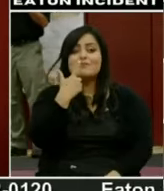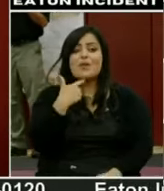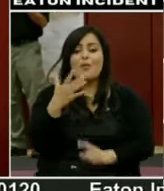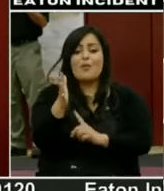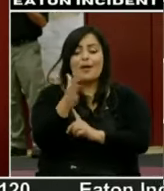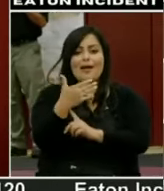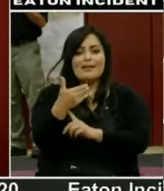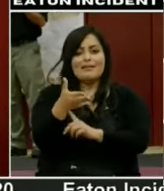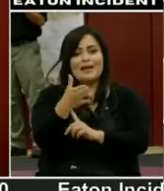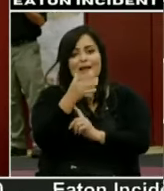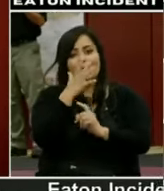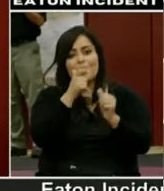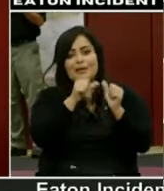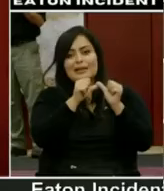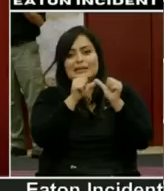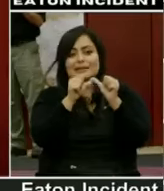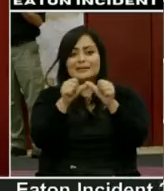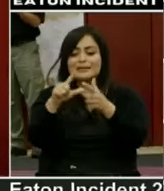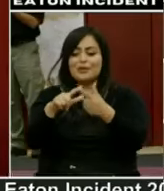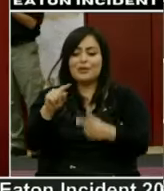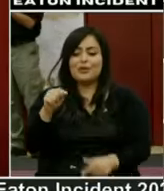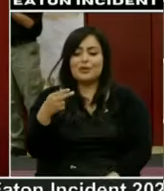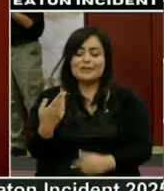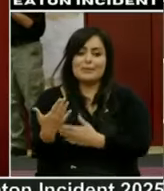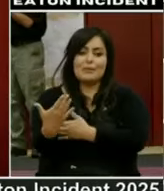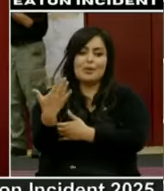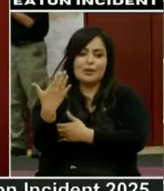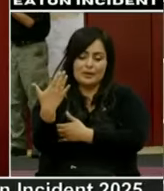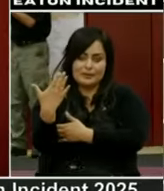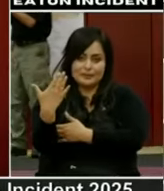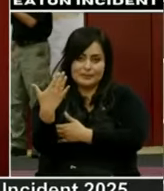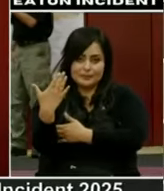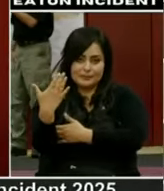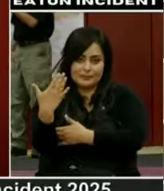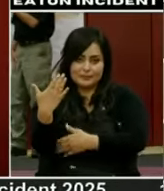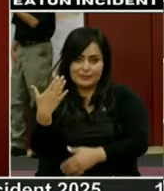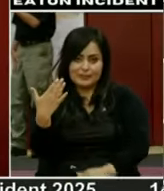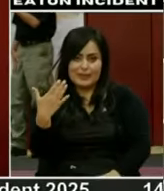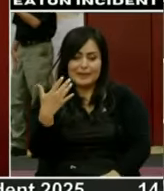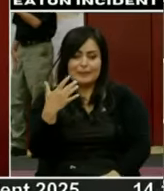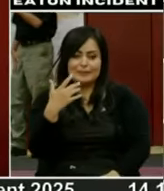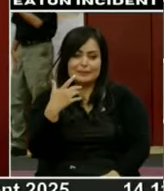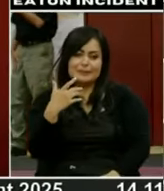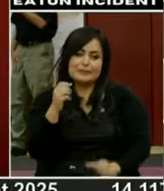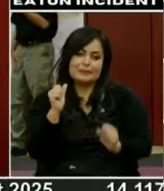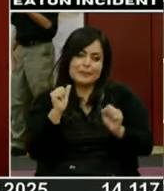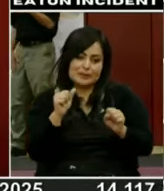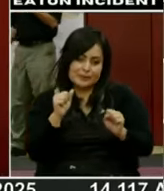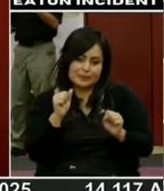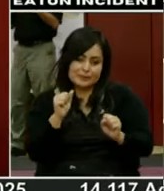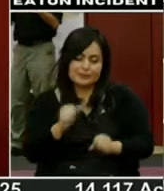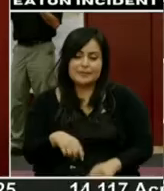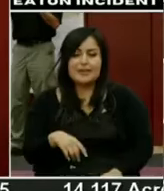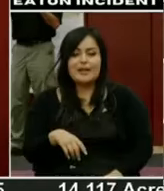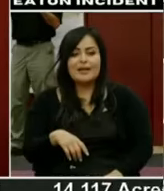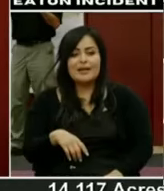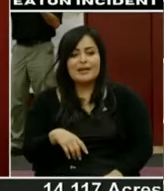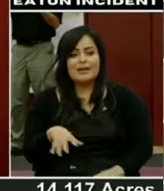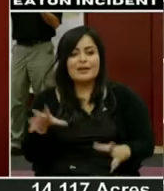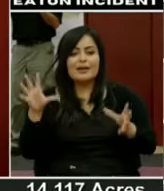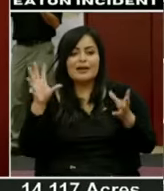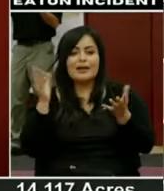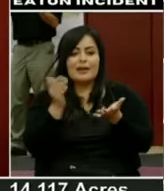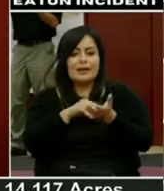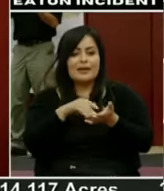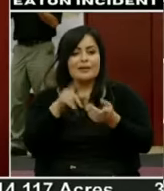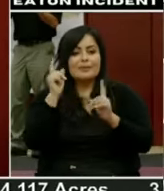to continue through Thursday morning, most likely. Having said all that, you